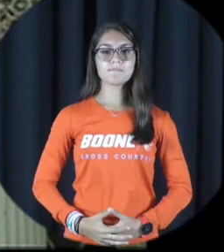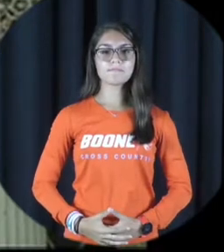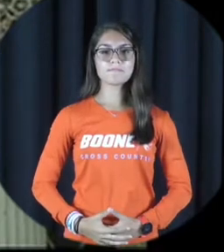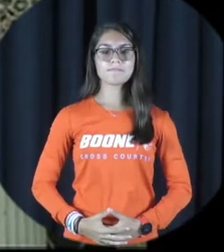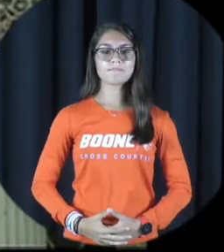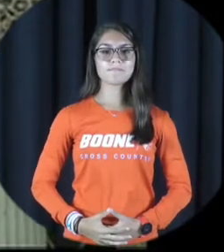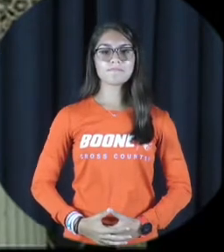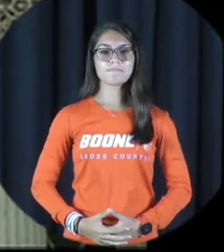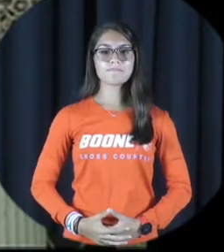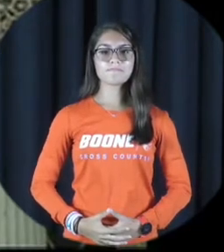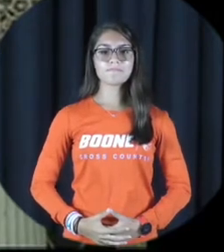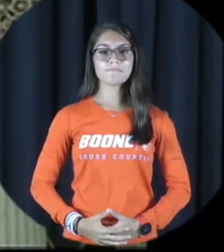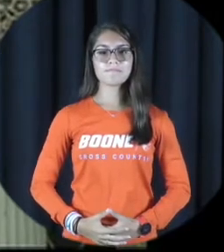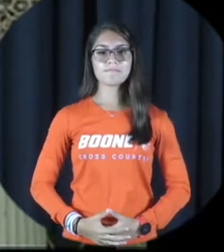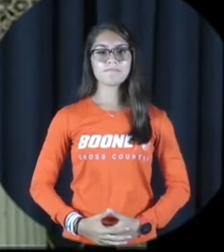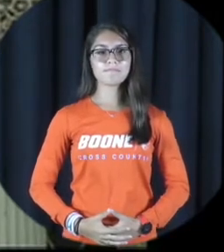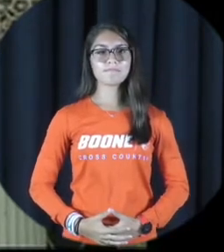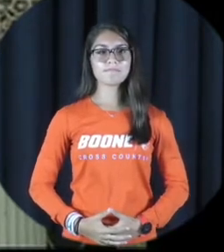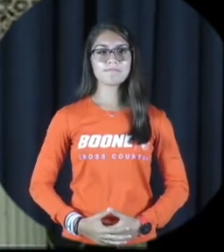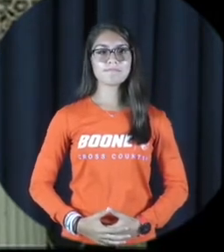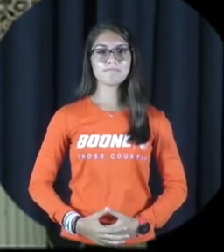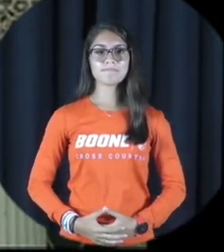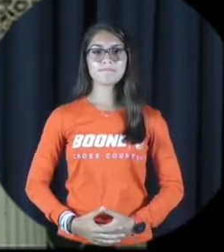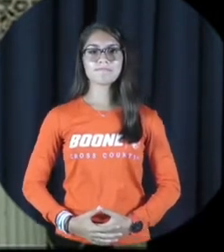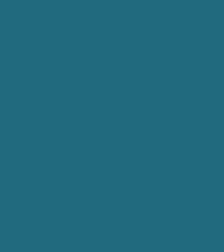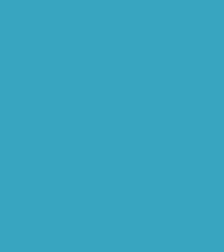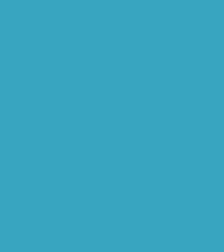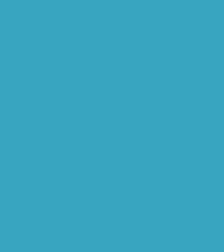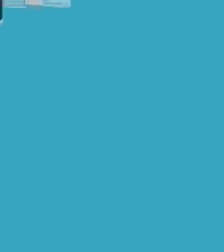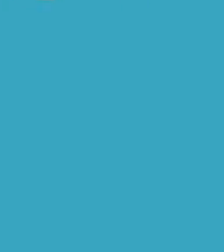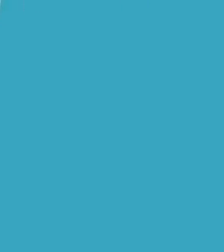standing for a moment of silence.